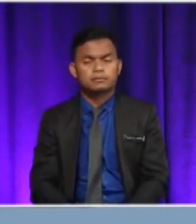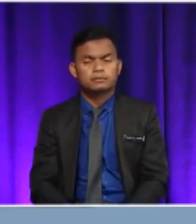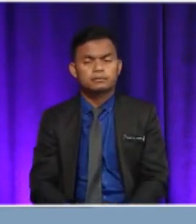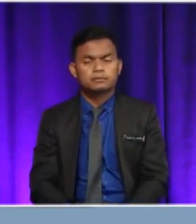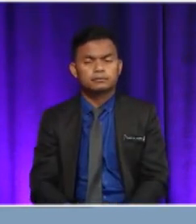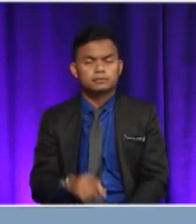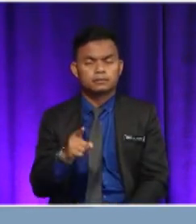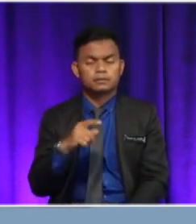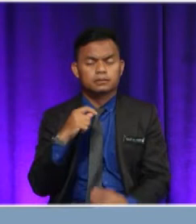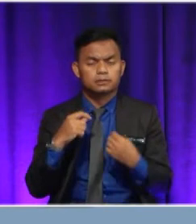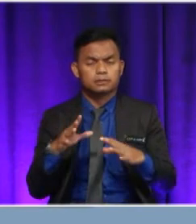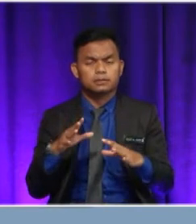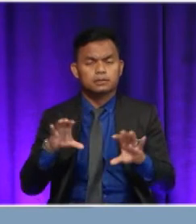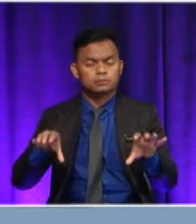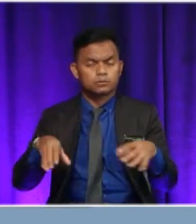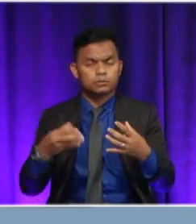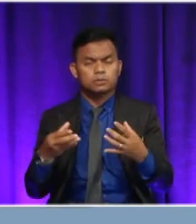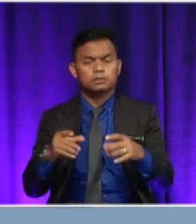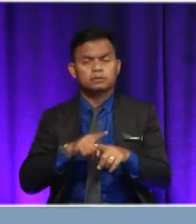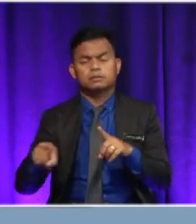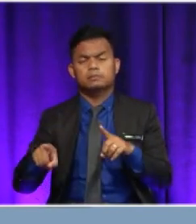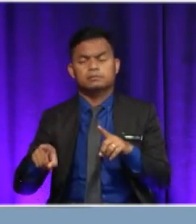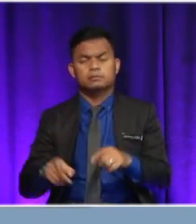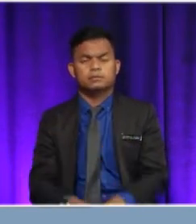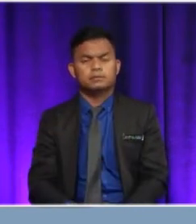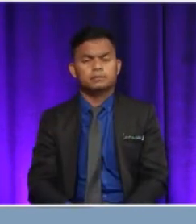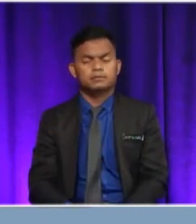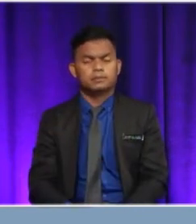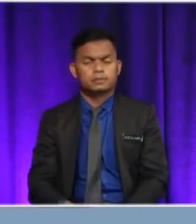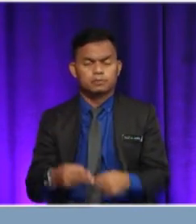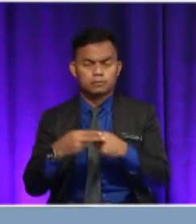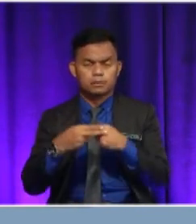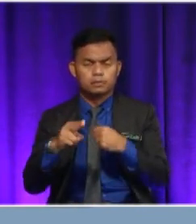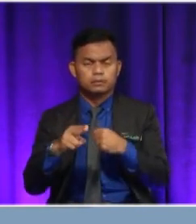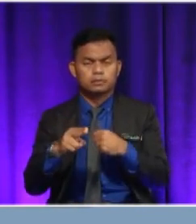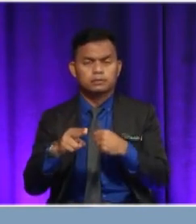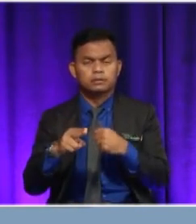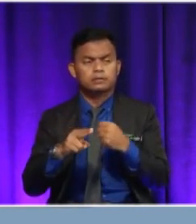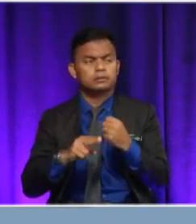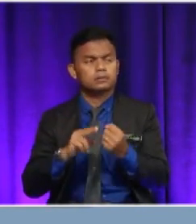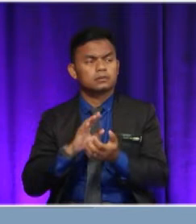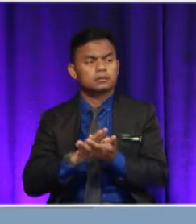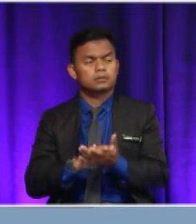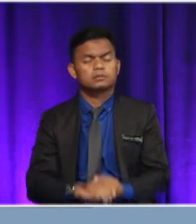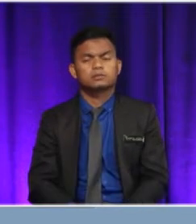with other tracker, but the past tracker returned home after 3 months. So the person he